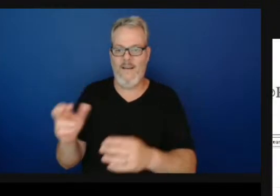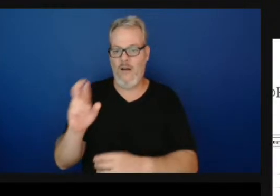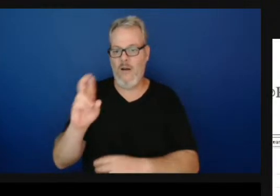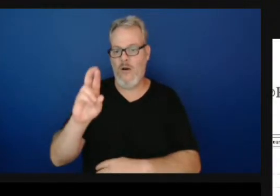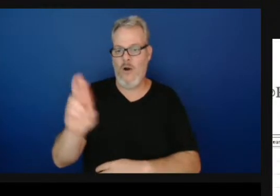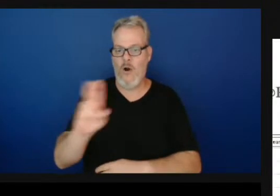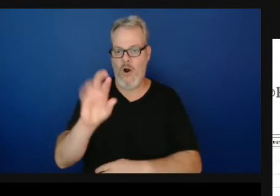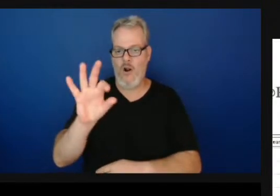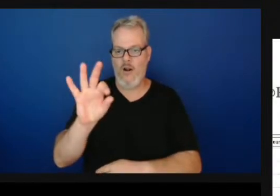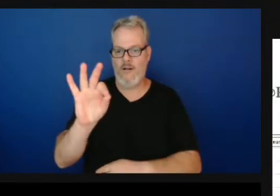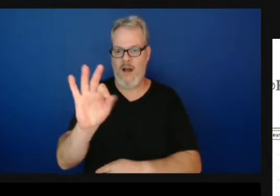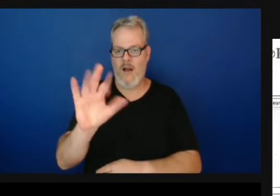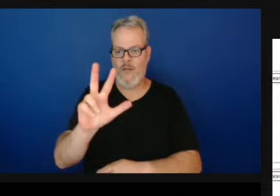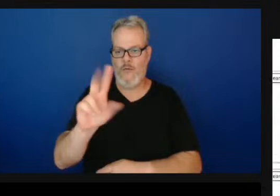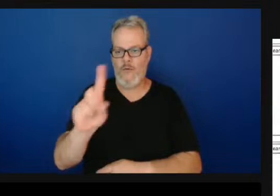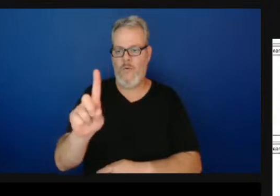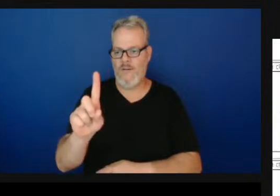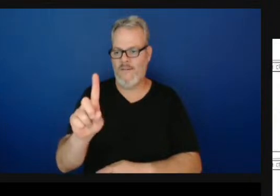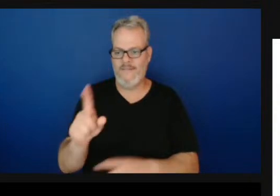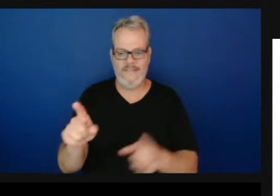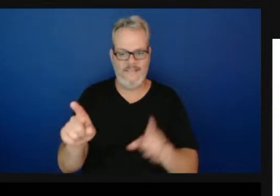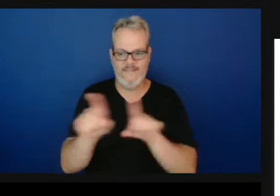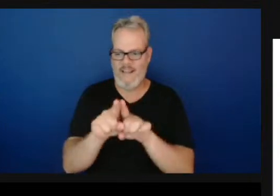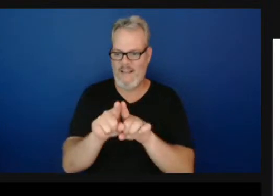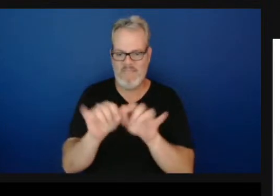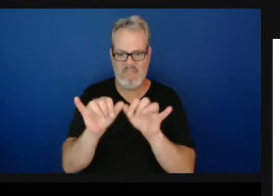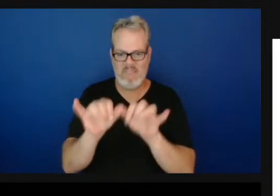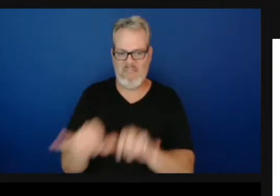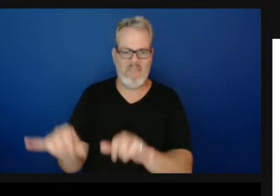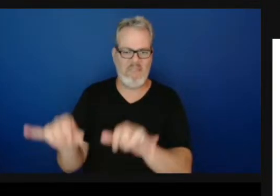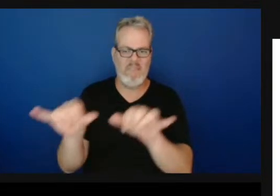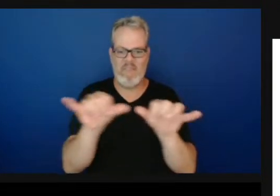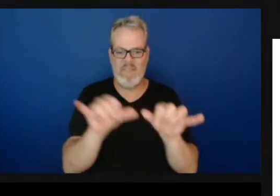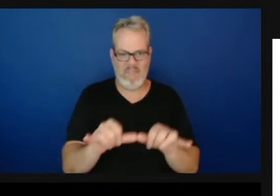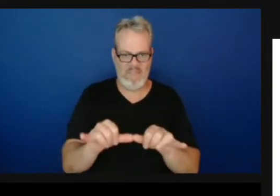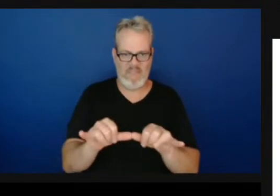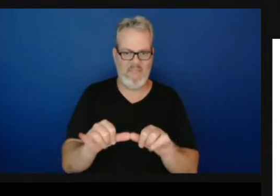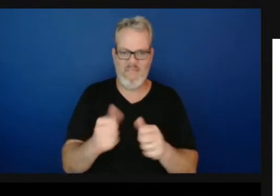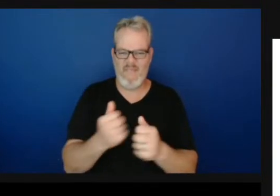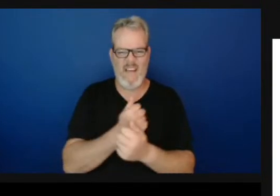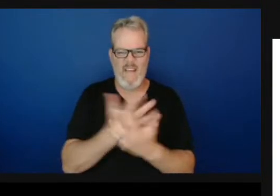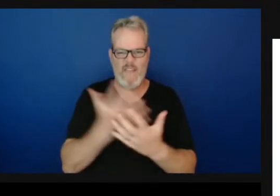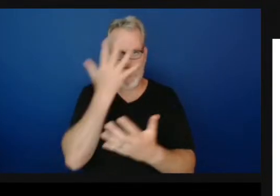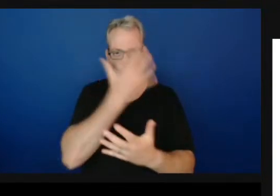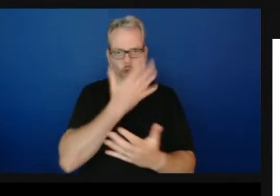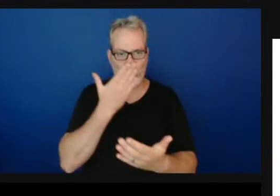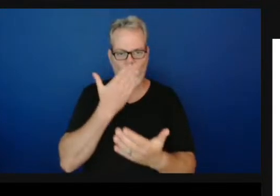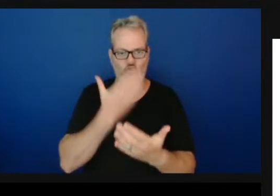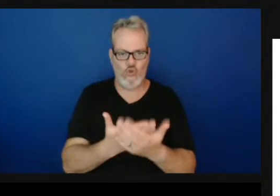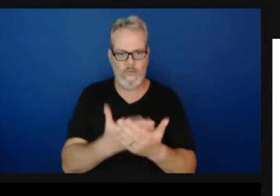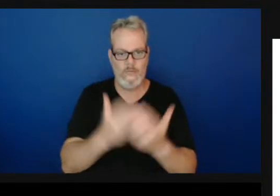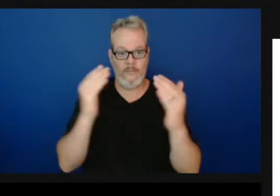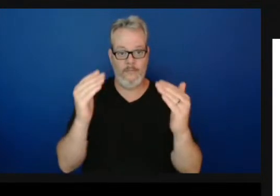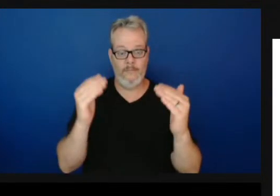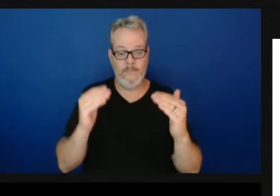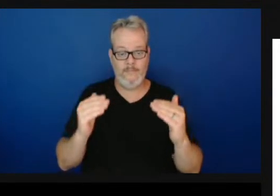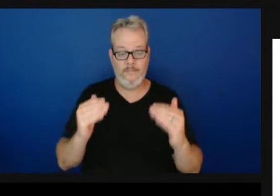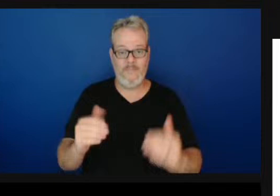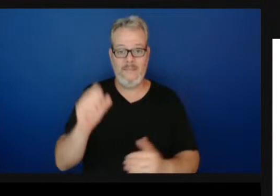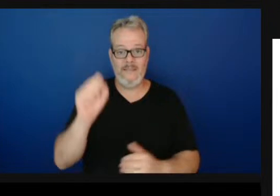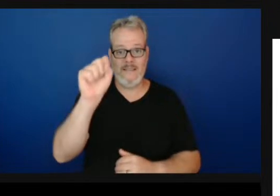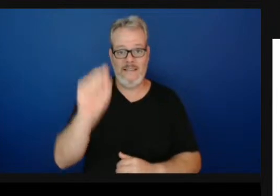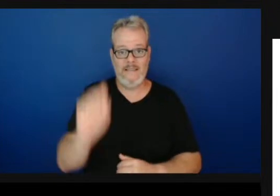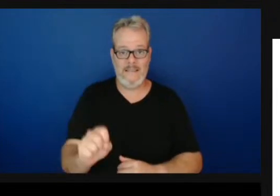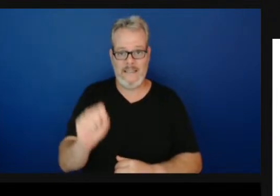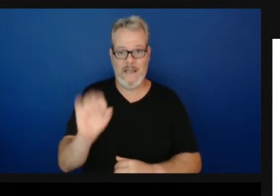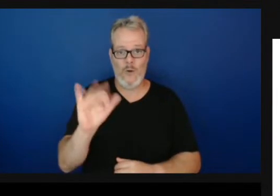R931 further over similarly. So further down the rift zone, all looks good. You get to the flank just south of that Upper East